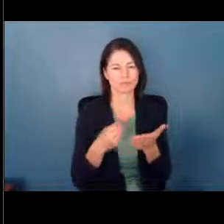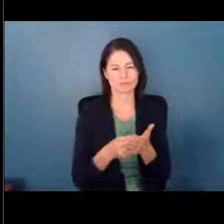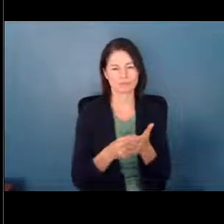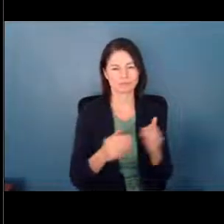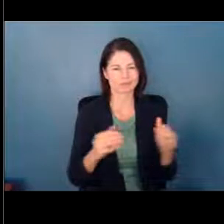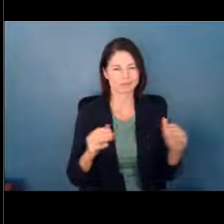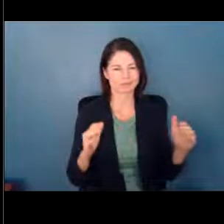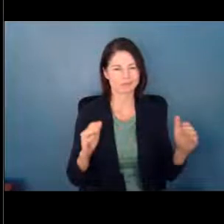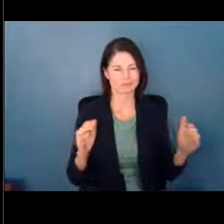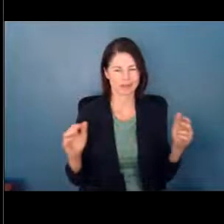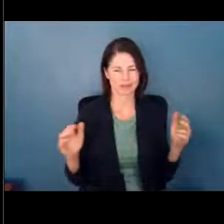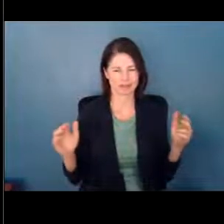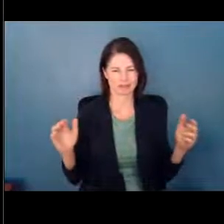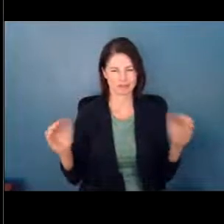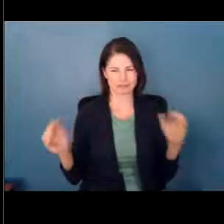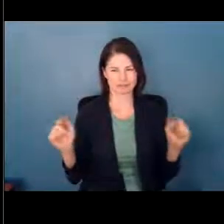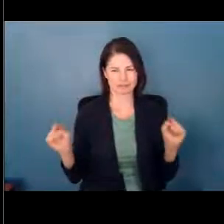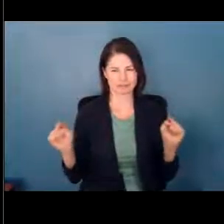two different rates on different